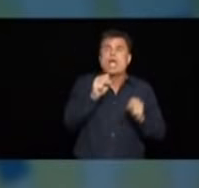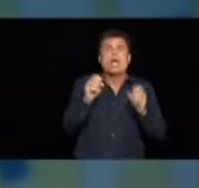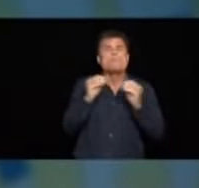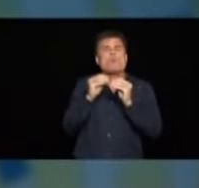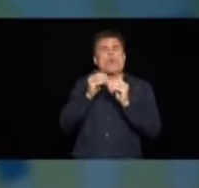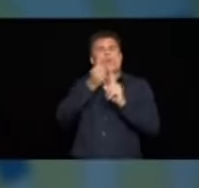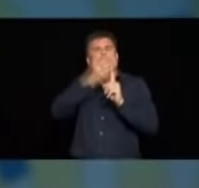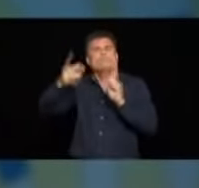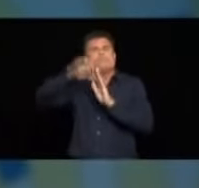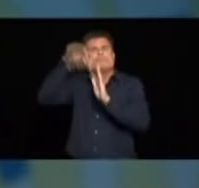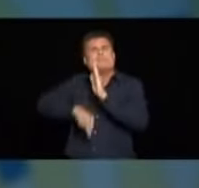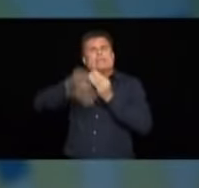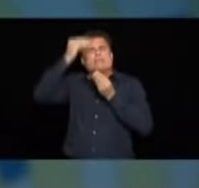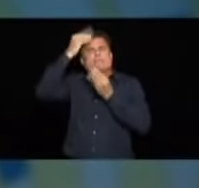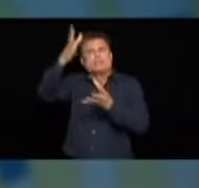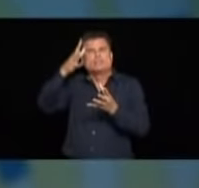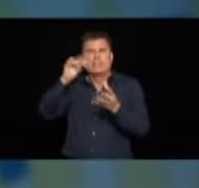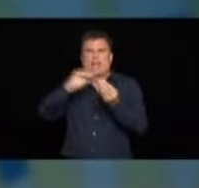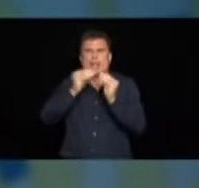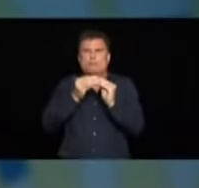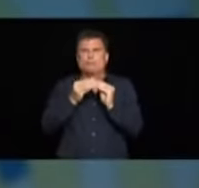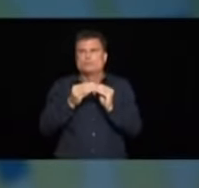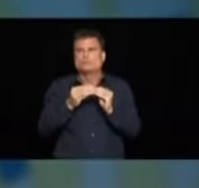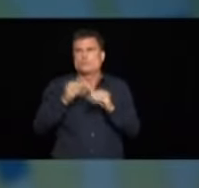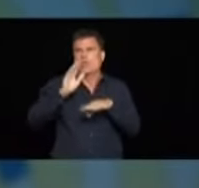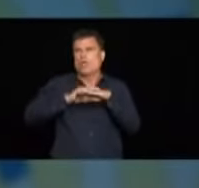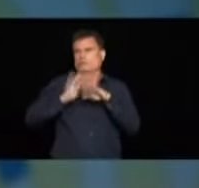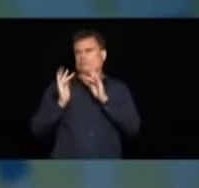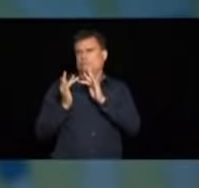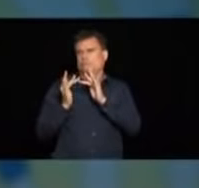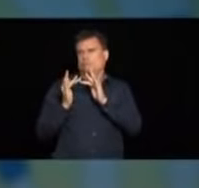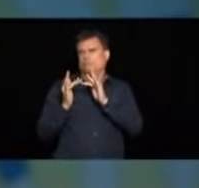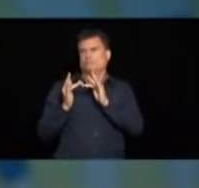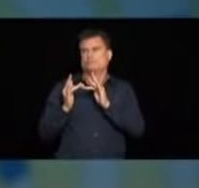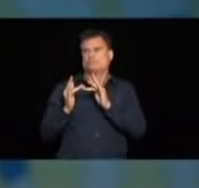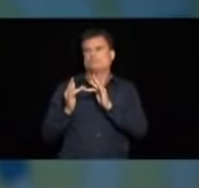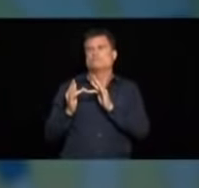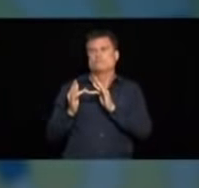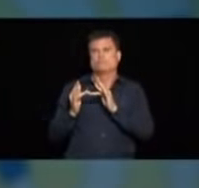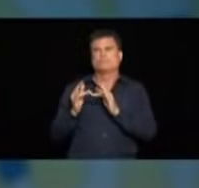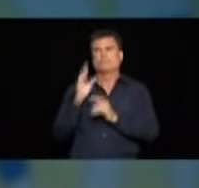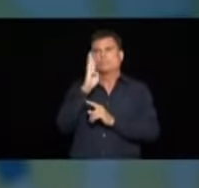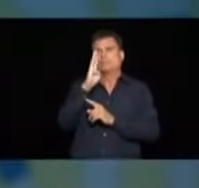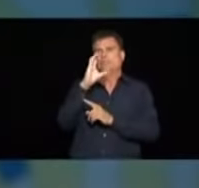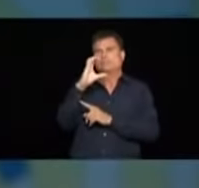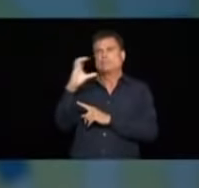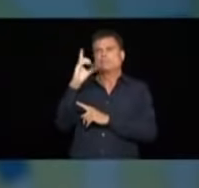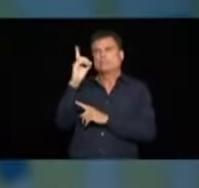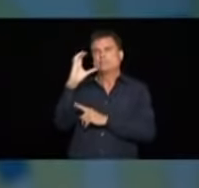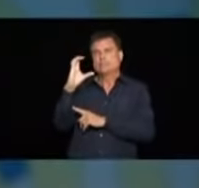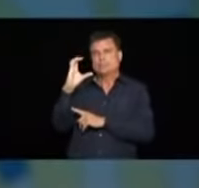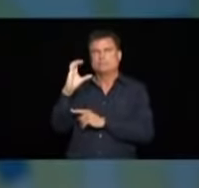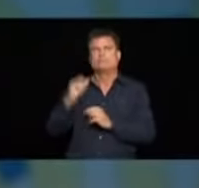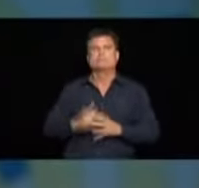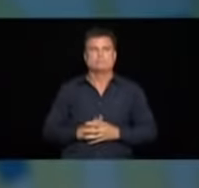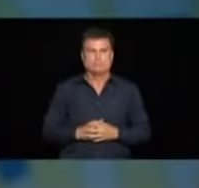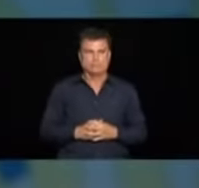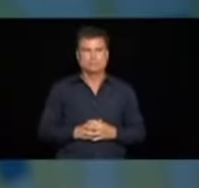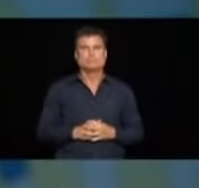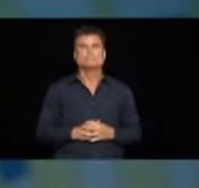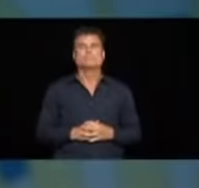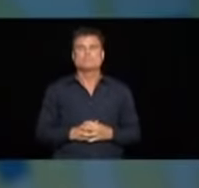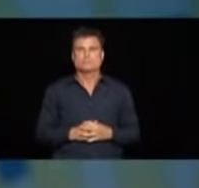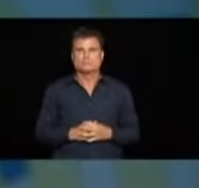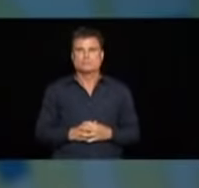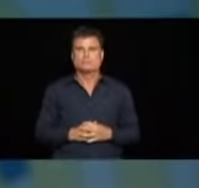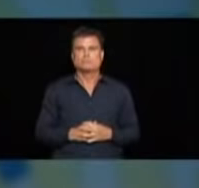gov.bc.ca/surgical renewal. And with that, I will give you our regular weekly update on the surgical renewal commitment, which brings it